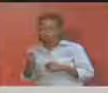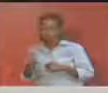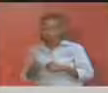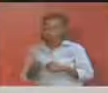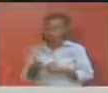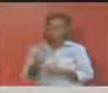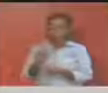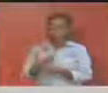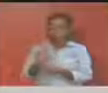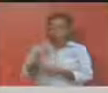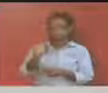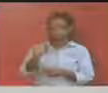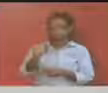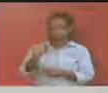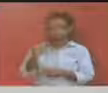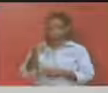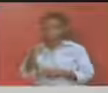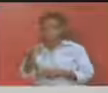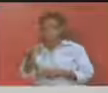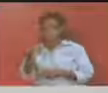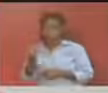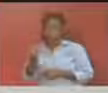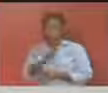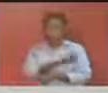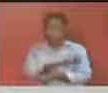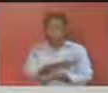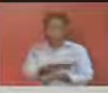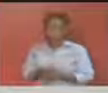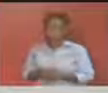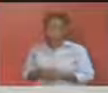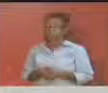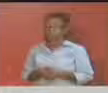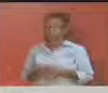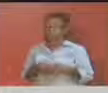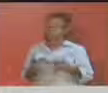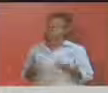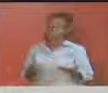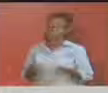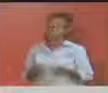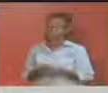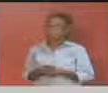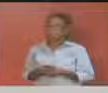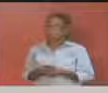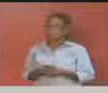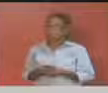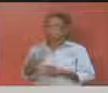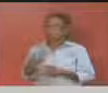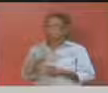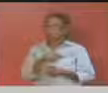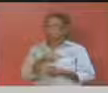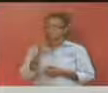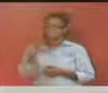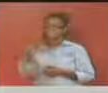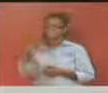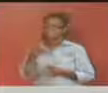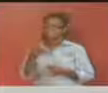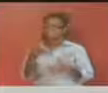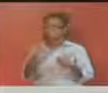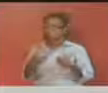store, then we may not go sequentially, but then open it up to the general